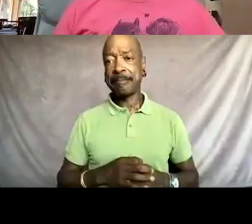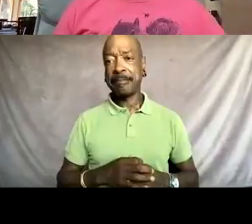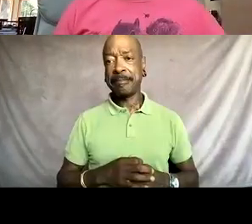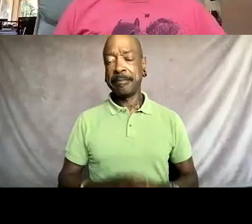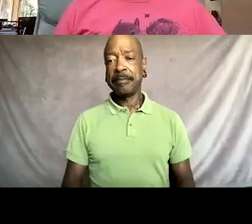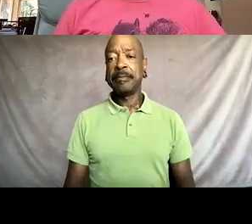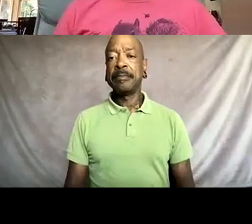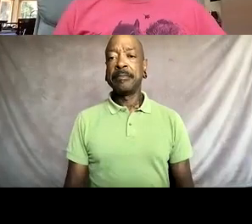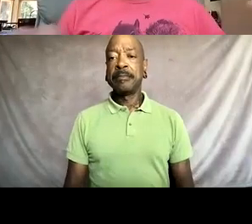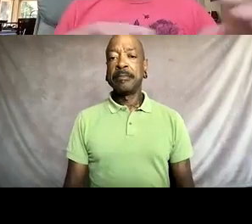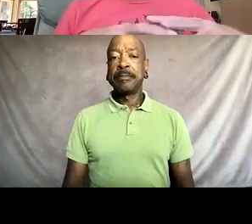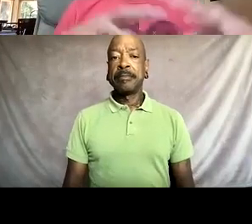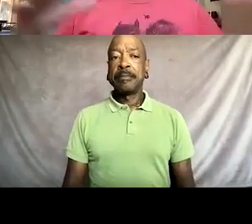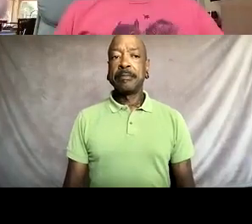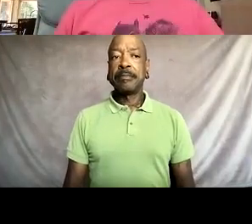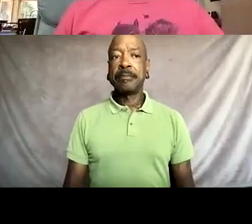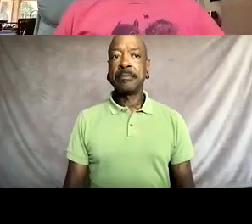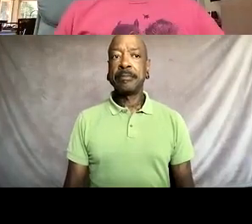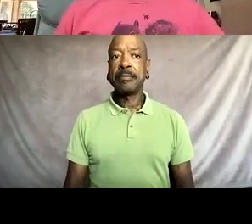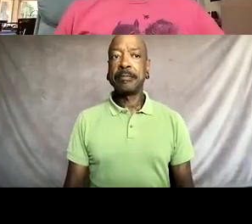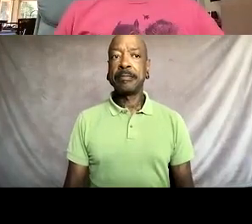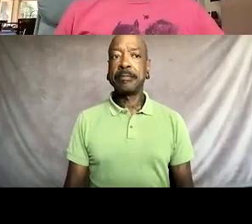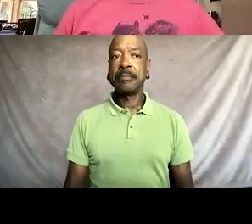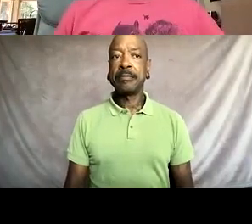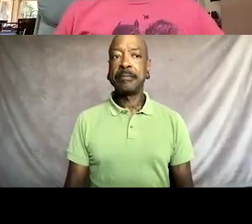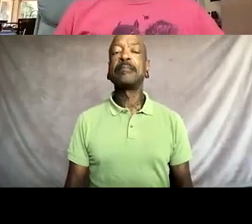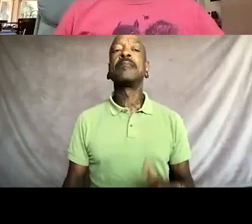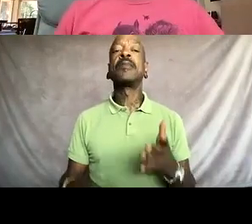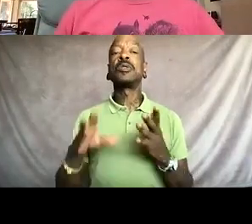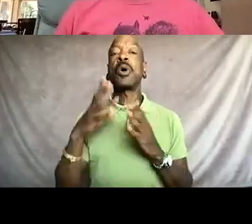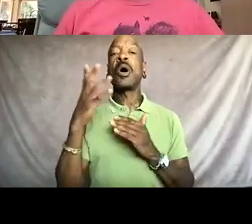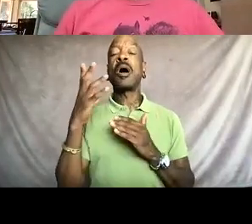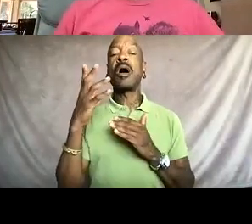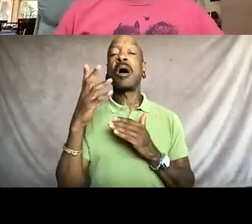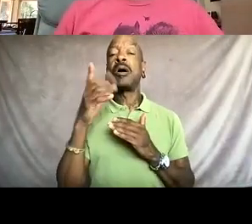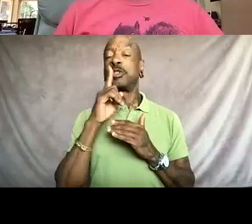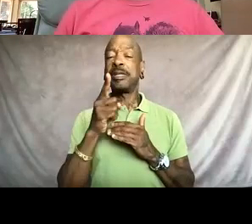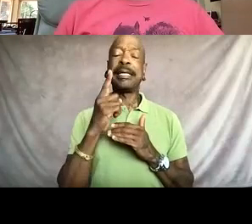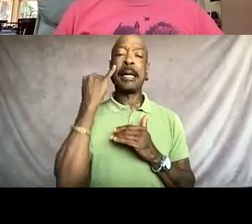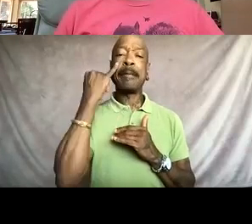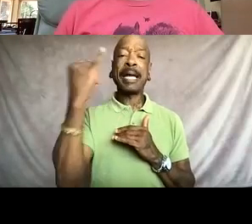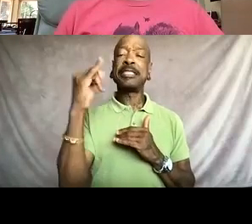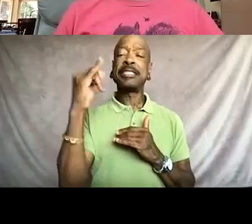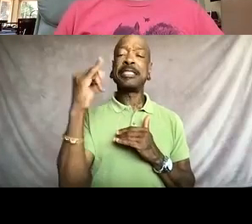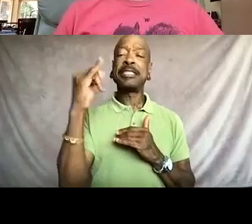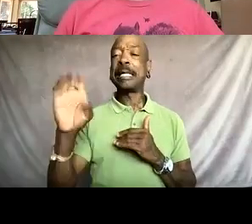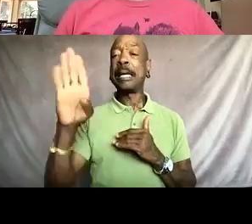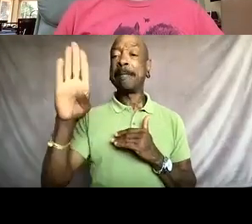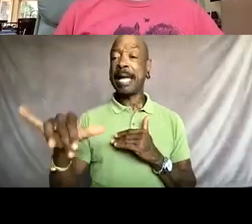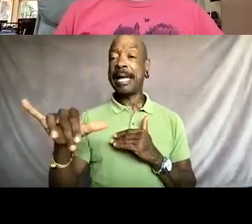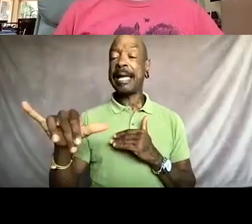As compared to external resilience, what are the relationships the organization builds on the outside? So like, let's imagine East Bay Permanent Real Estate